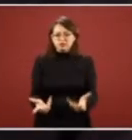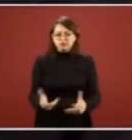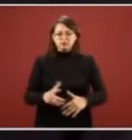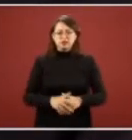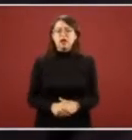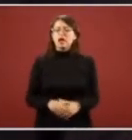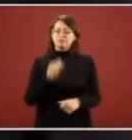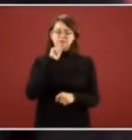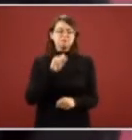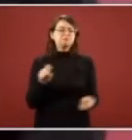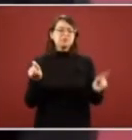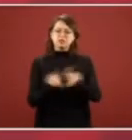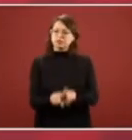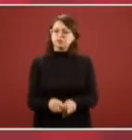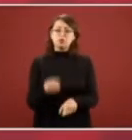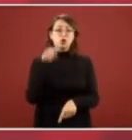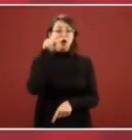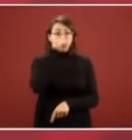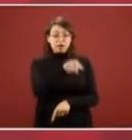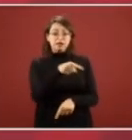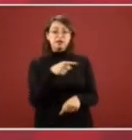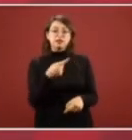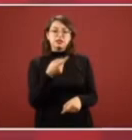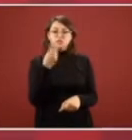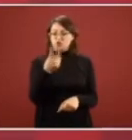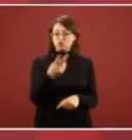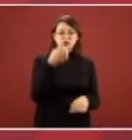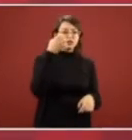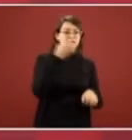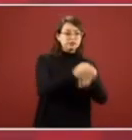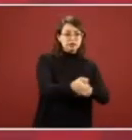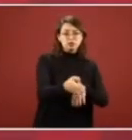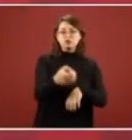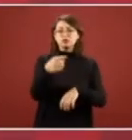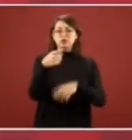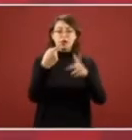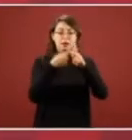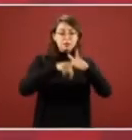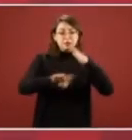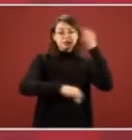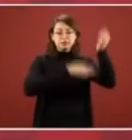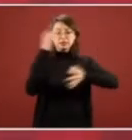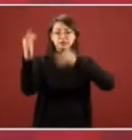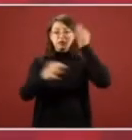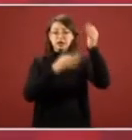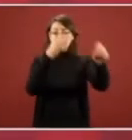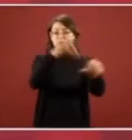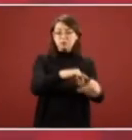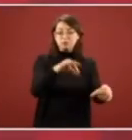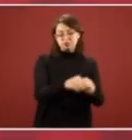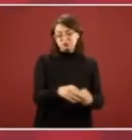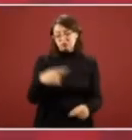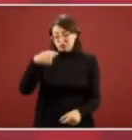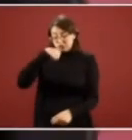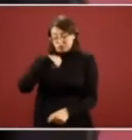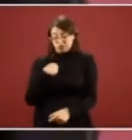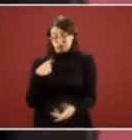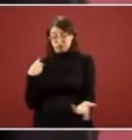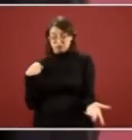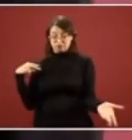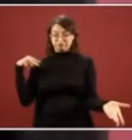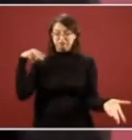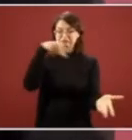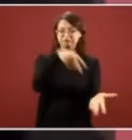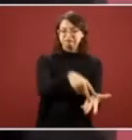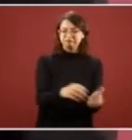las campañas, when ya the no campaigns voy begin, a esos I do estados not go to those states. Para in order to no